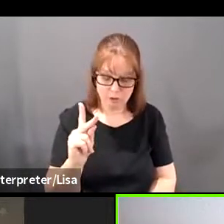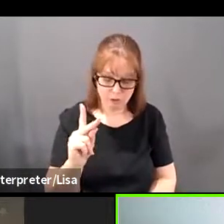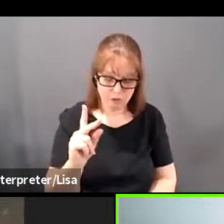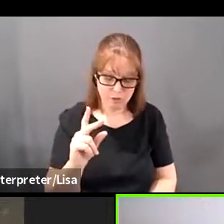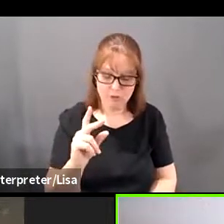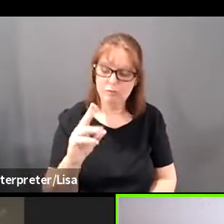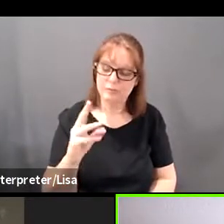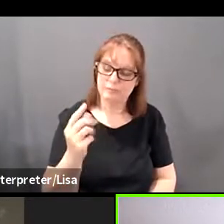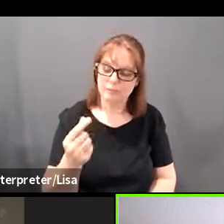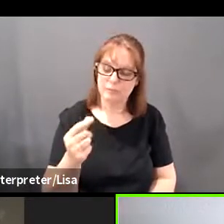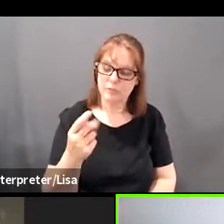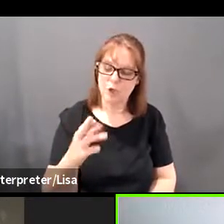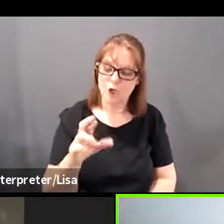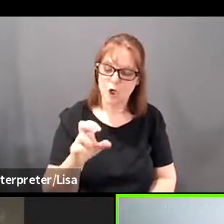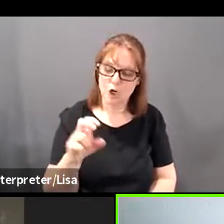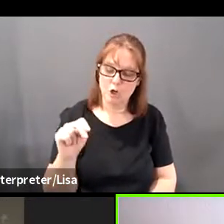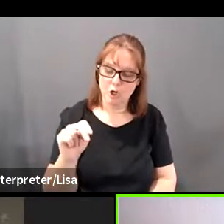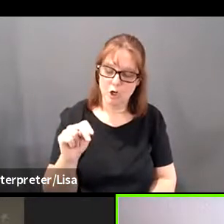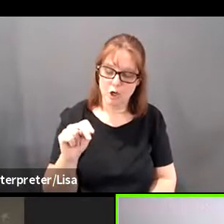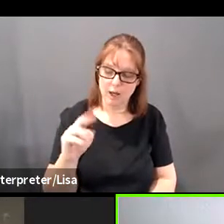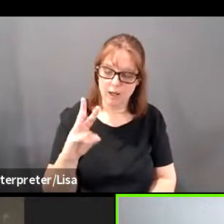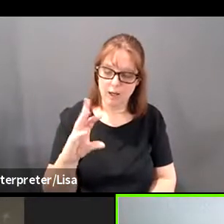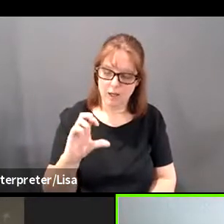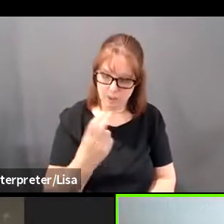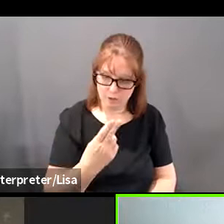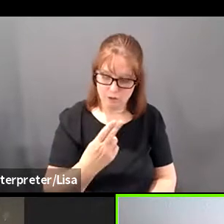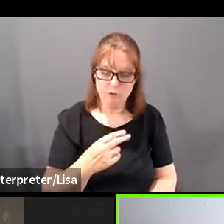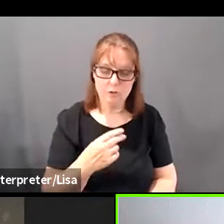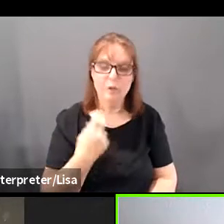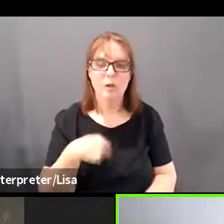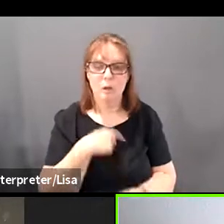with the pandemic response. And in